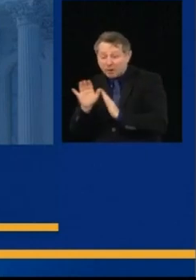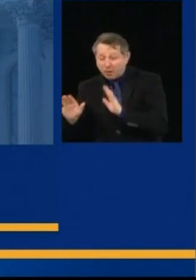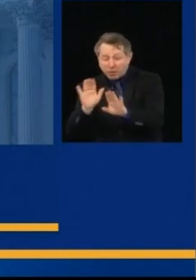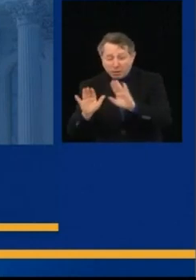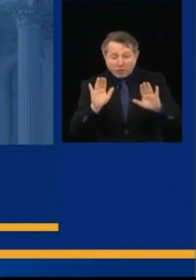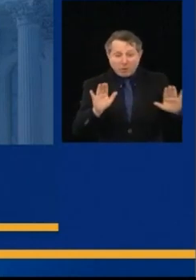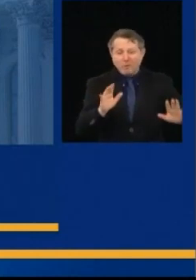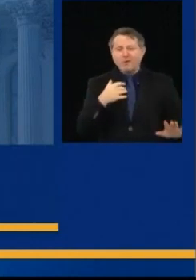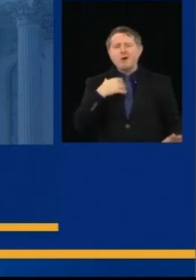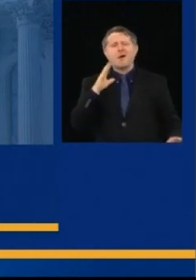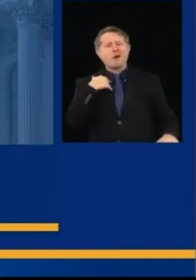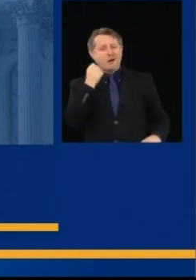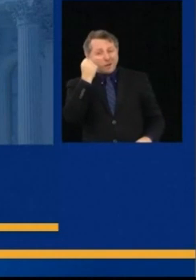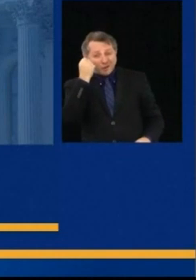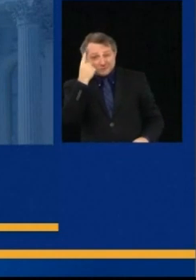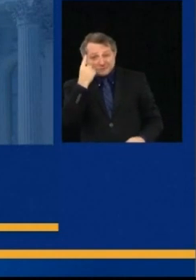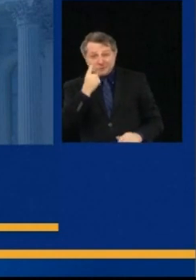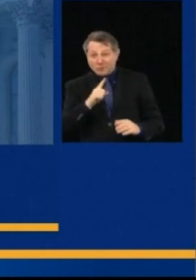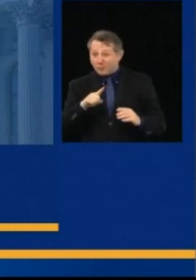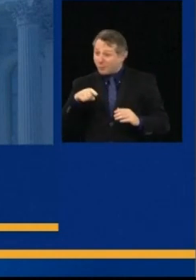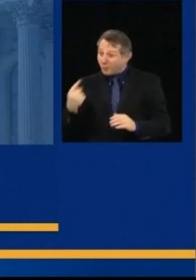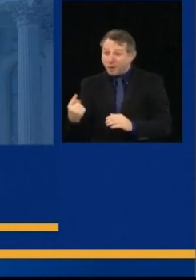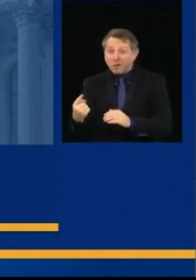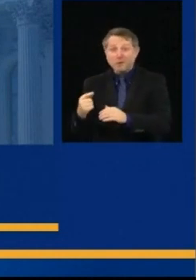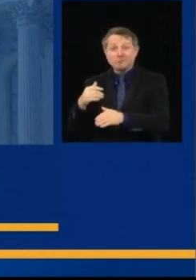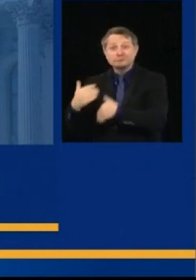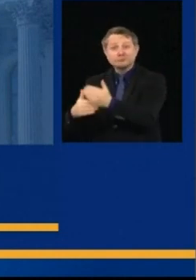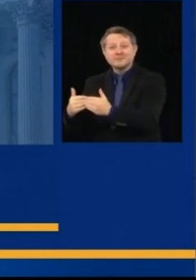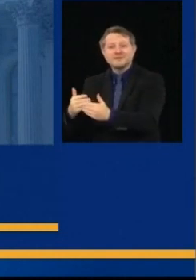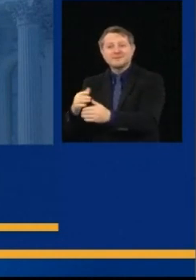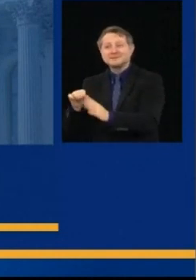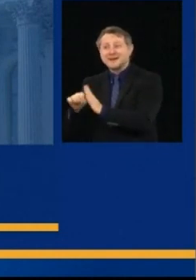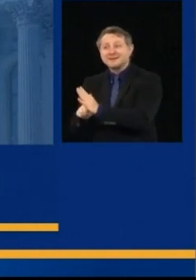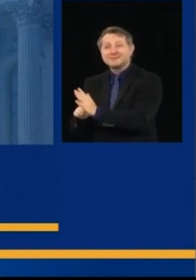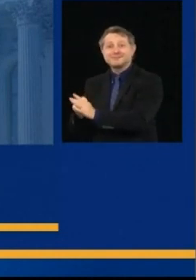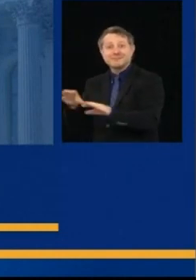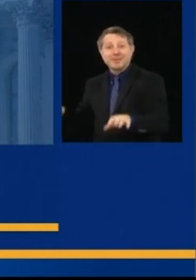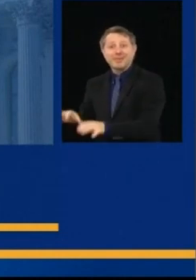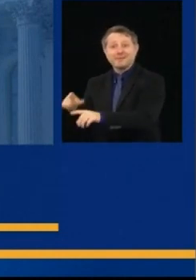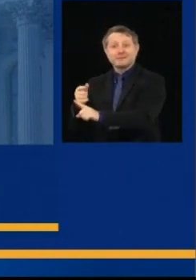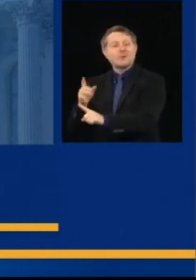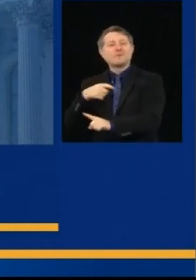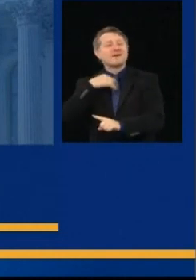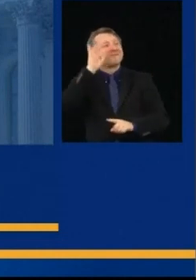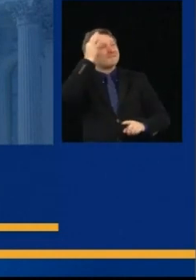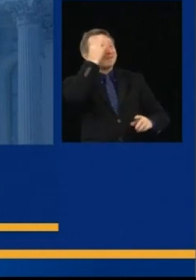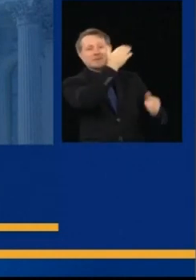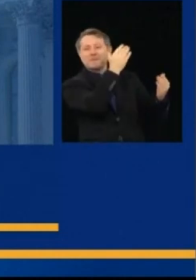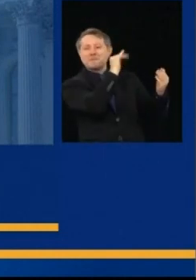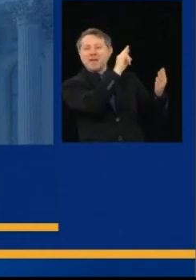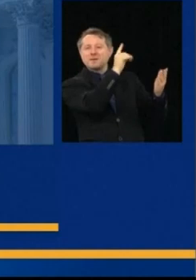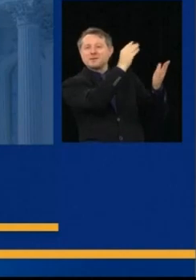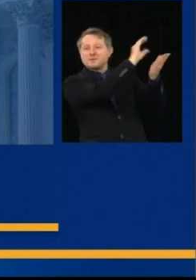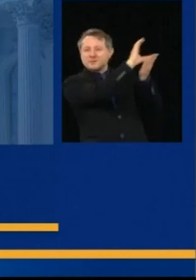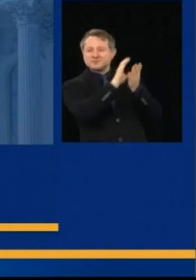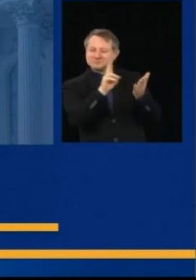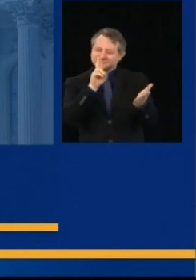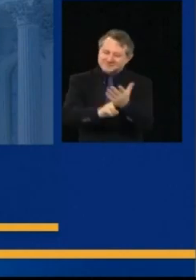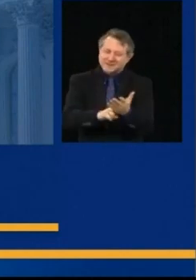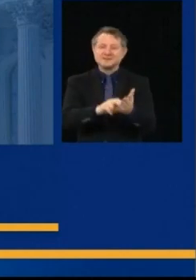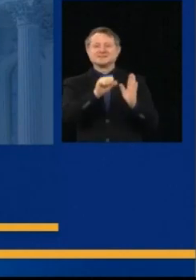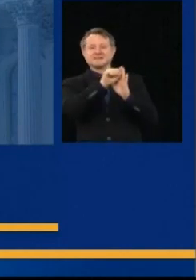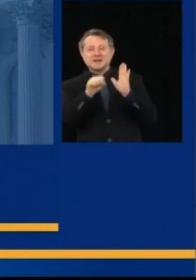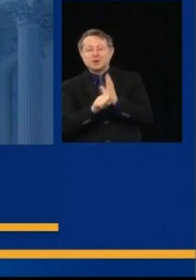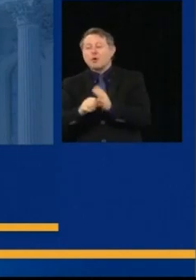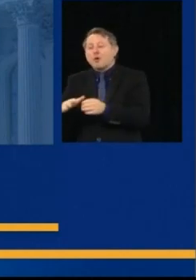own either. And we need federal legislation. We need what's called state and local aid. Our state budget, our state economy